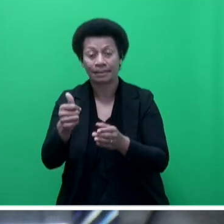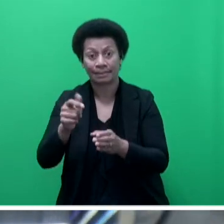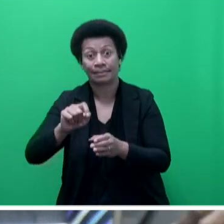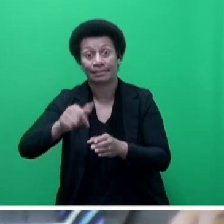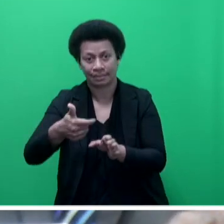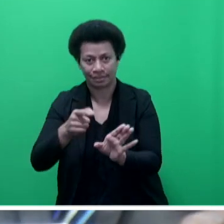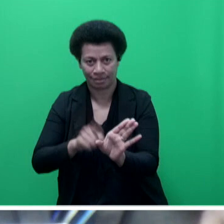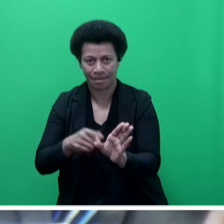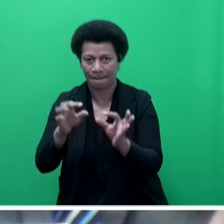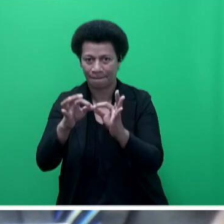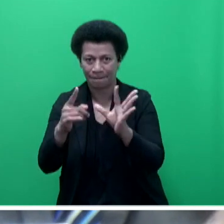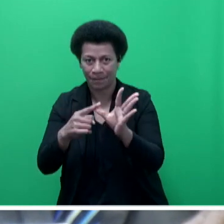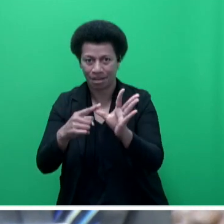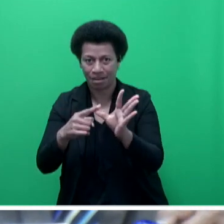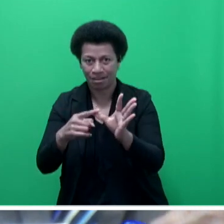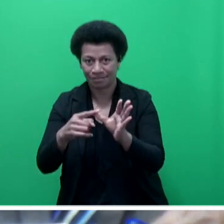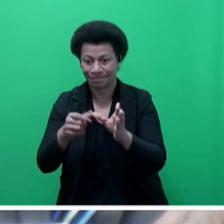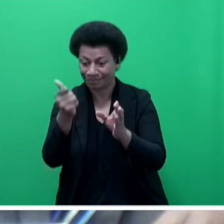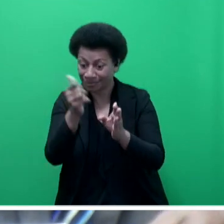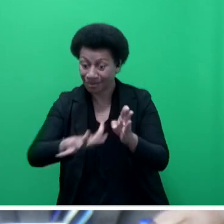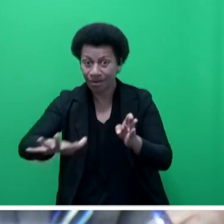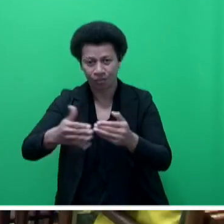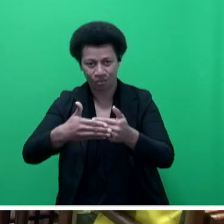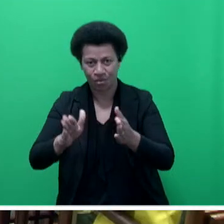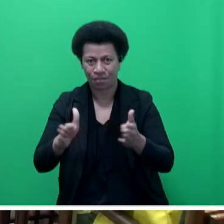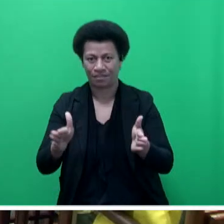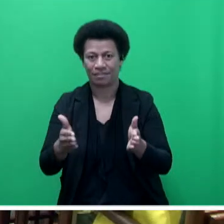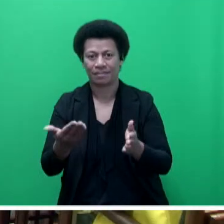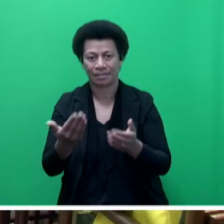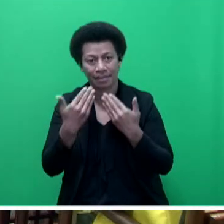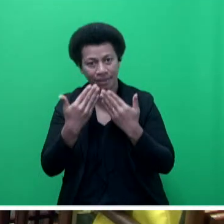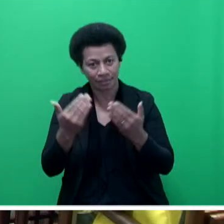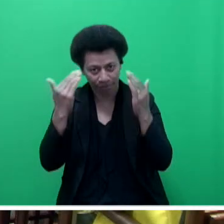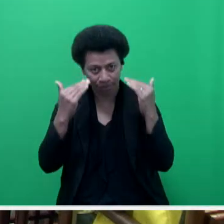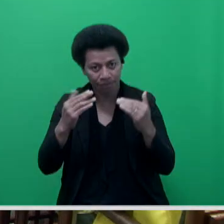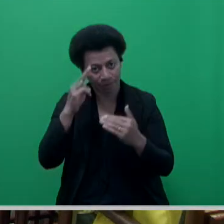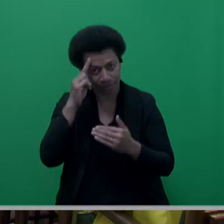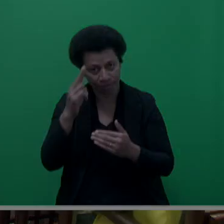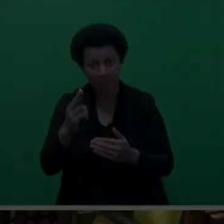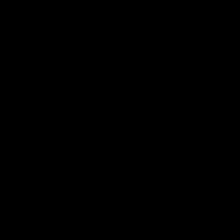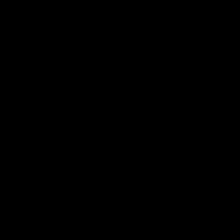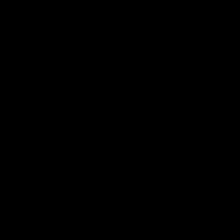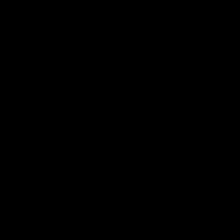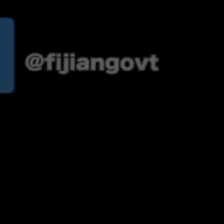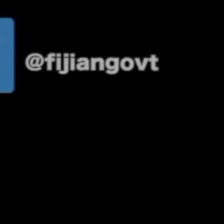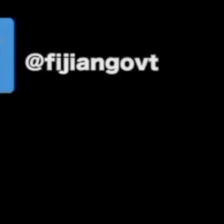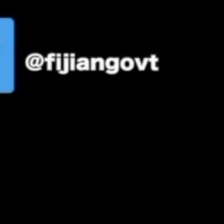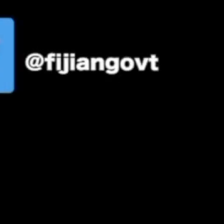is 2023. Thank you, Mr. Speaker, sir. I thank the Honourable Minister.